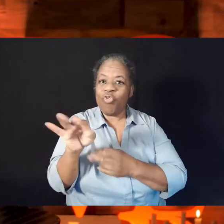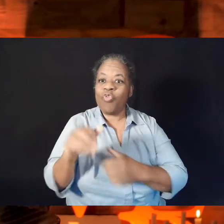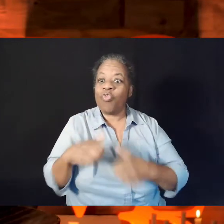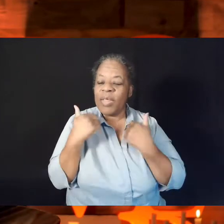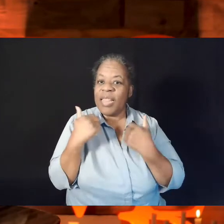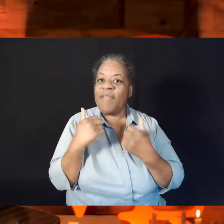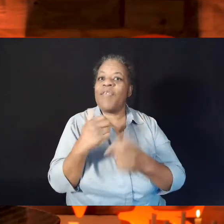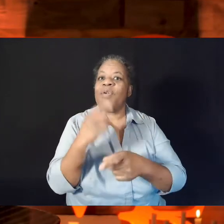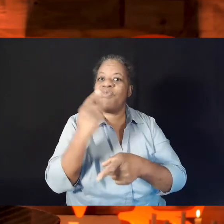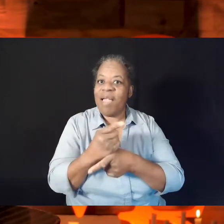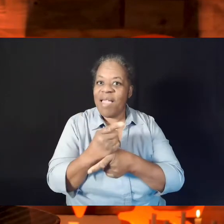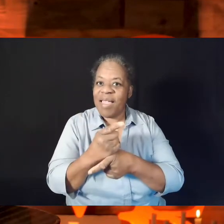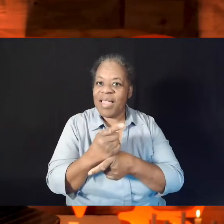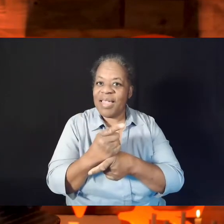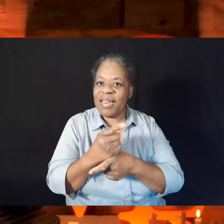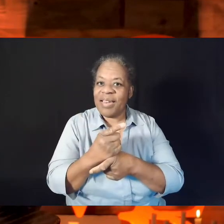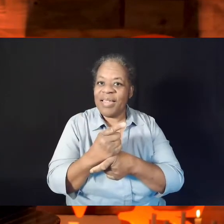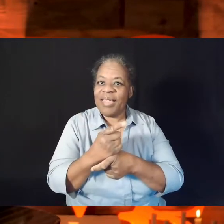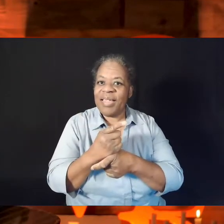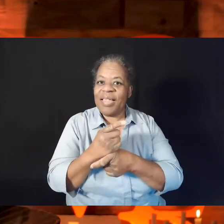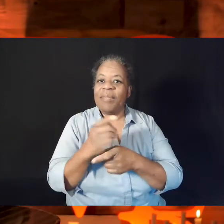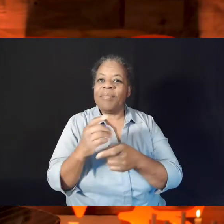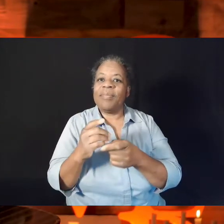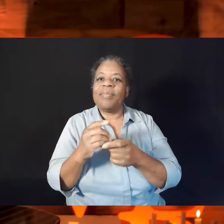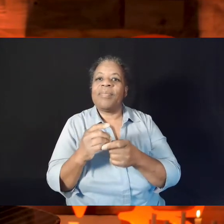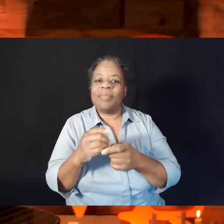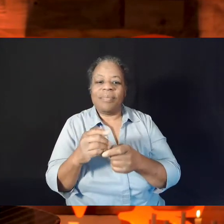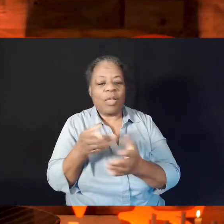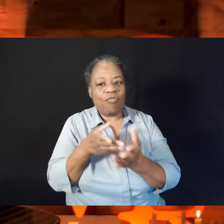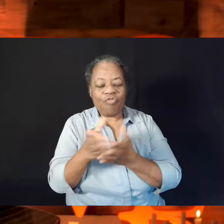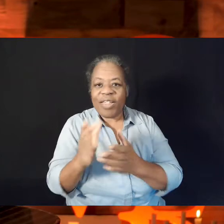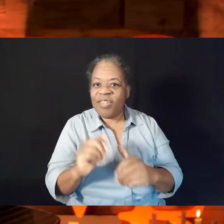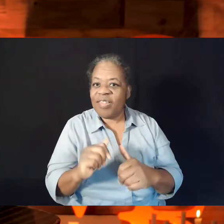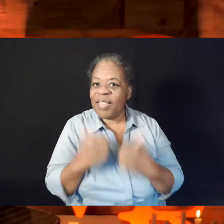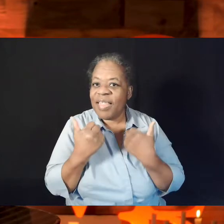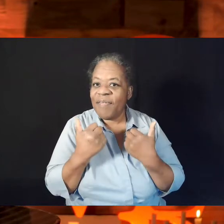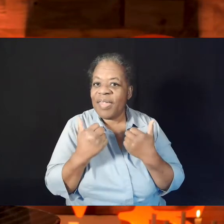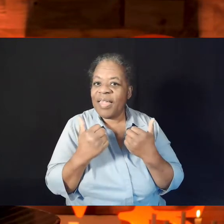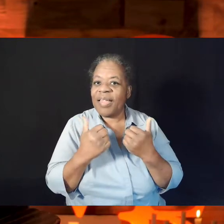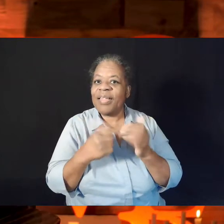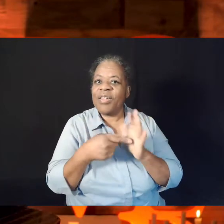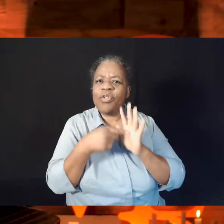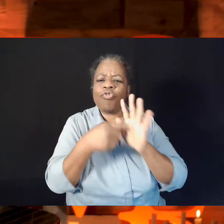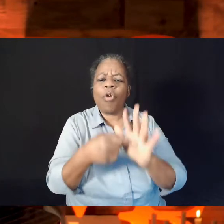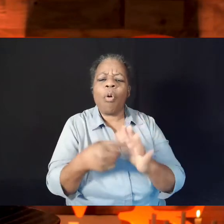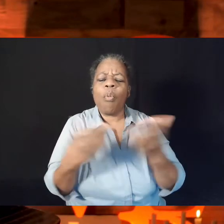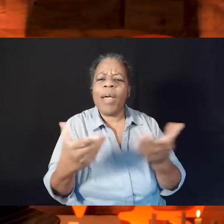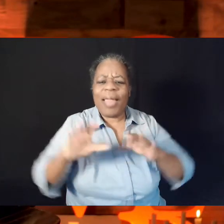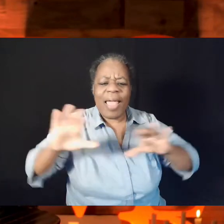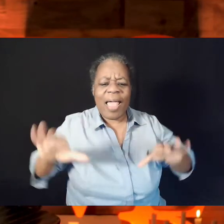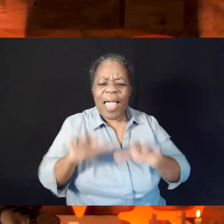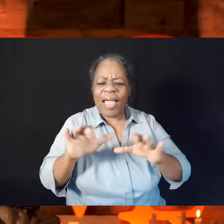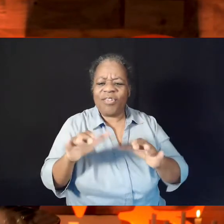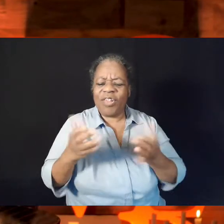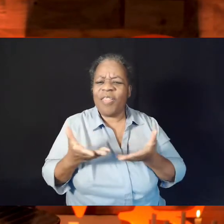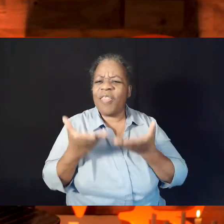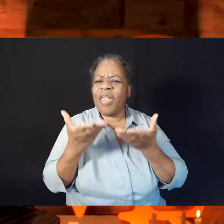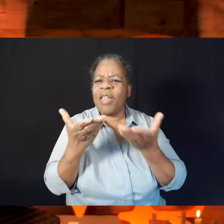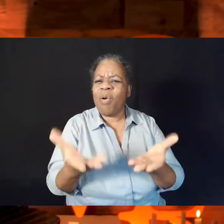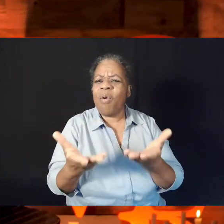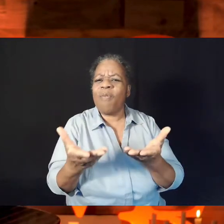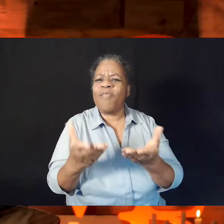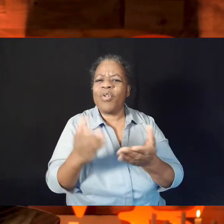the context of relationships, righteous living is characterized by action that promotes the peace and the well-being of